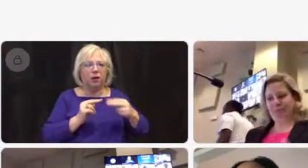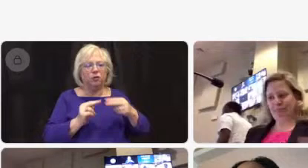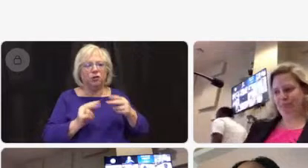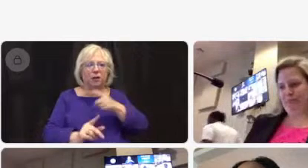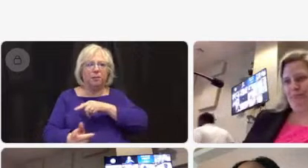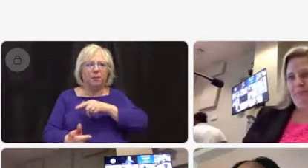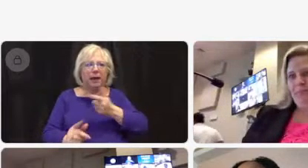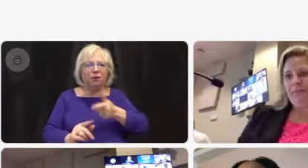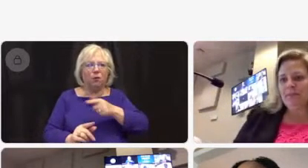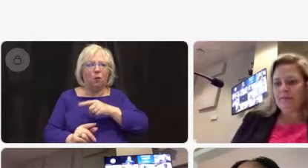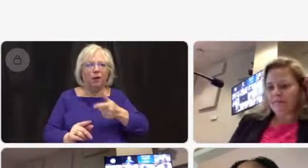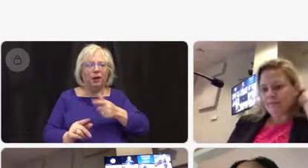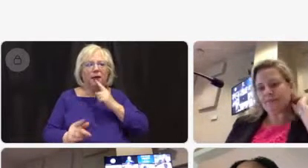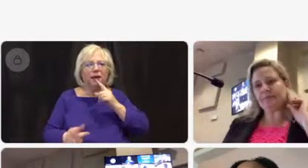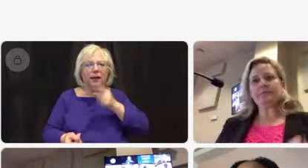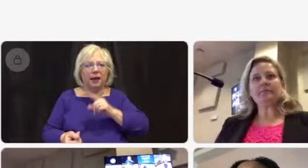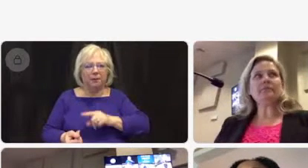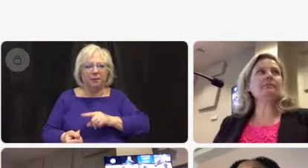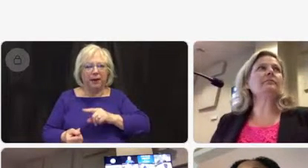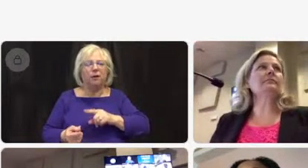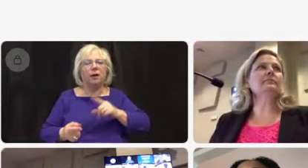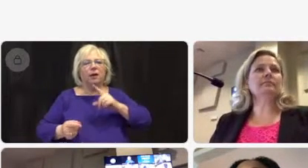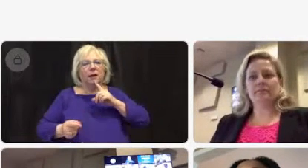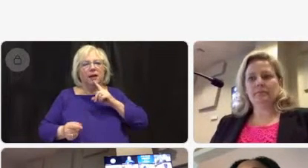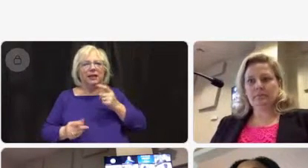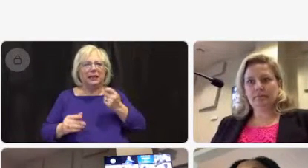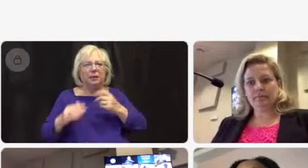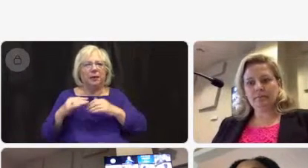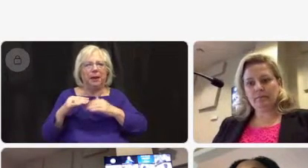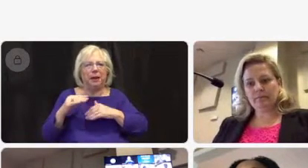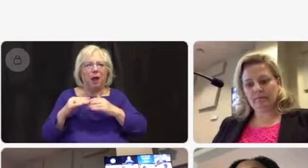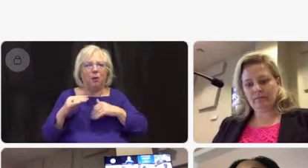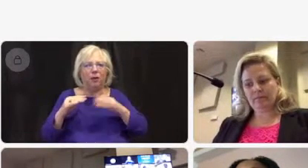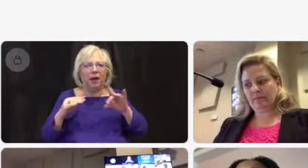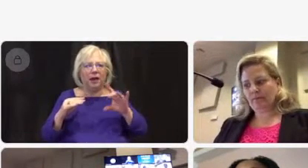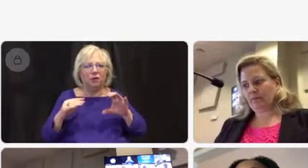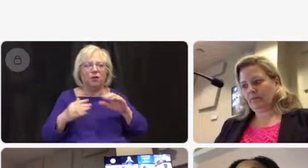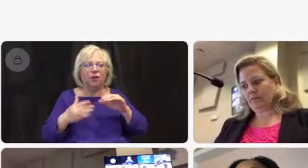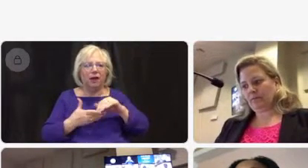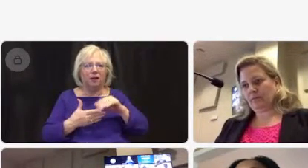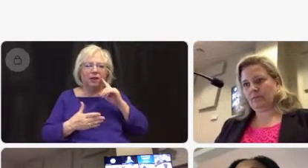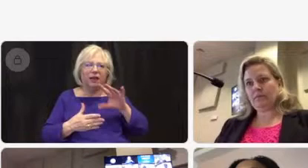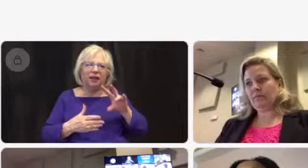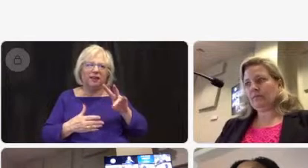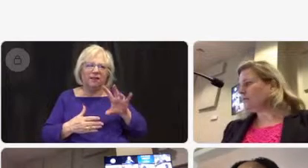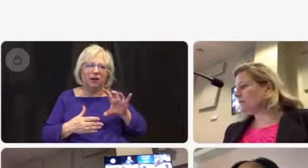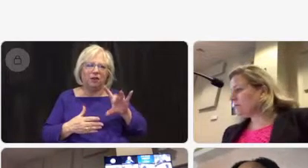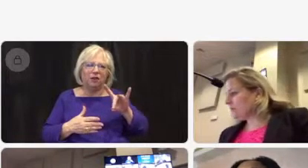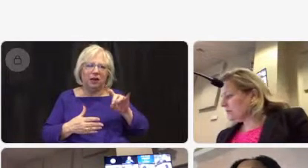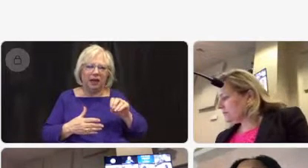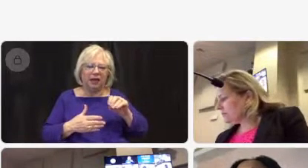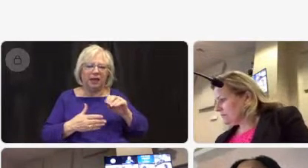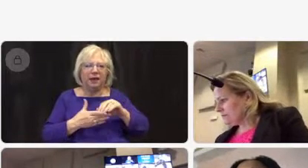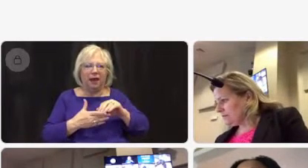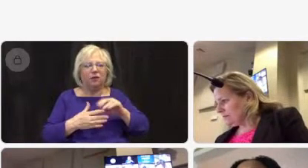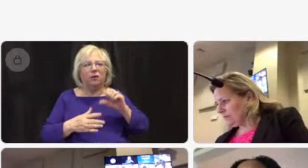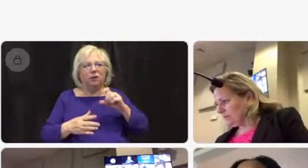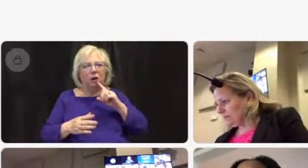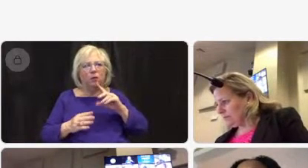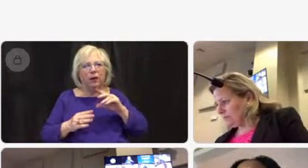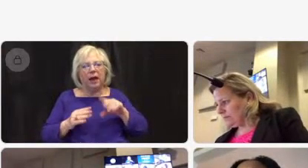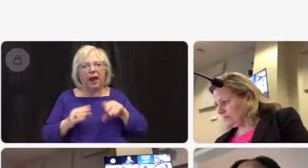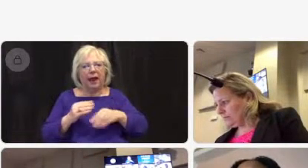forth and got them down. It's actually just slightly below the 800,000. I believe the price is 780, and so we put a